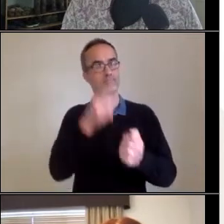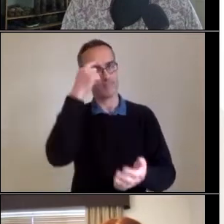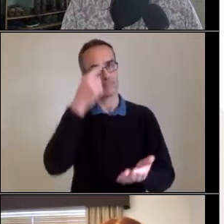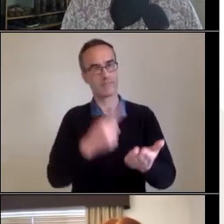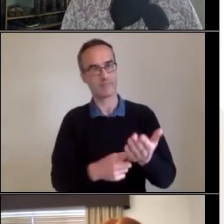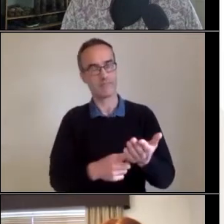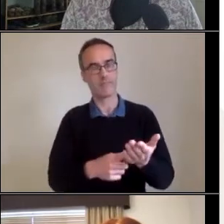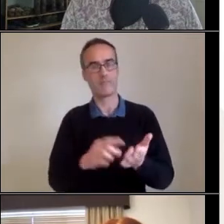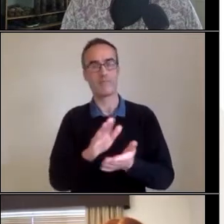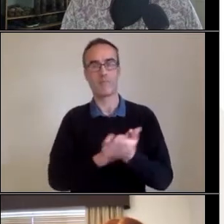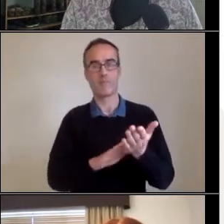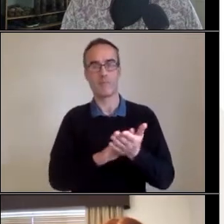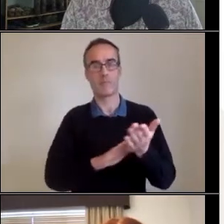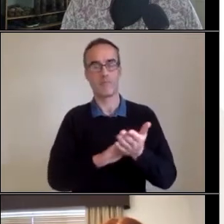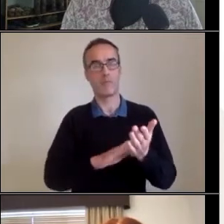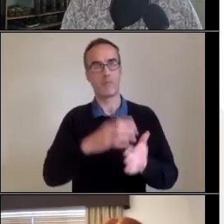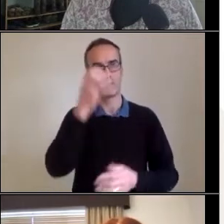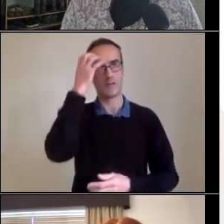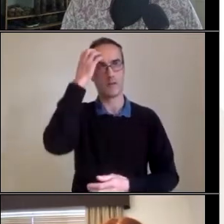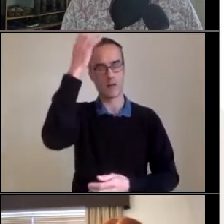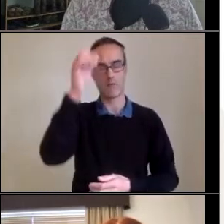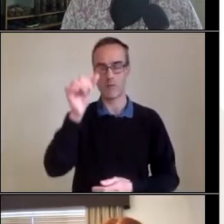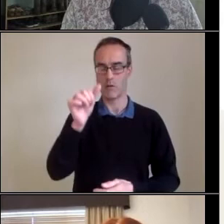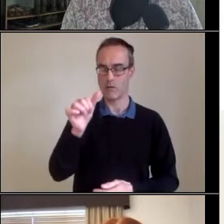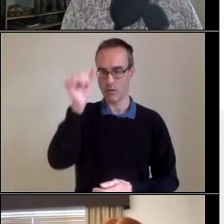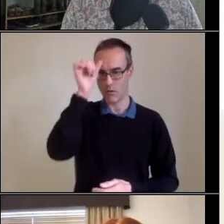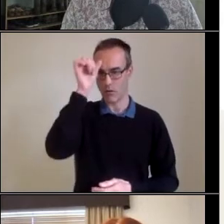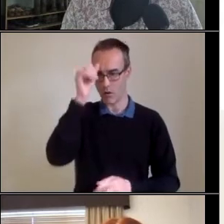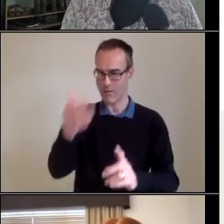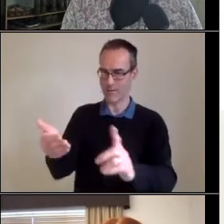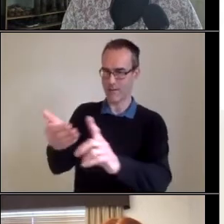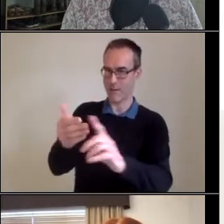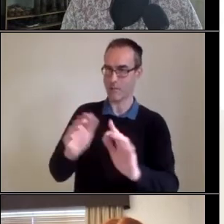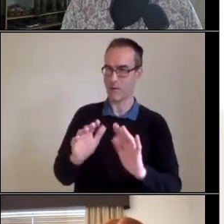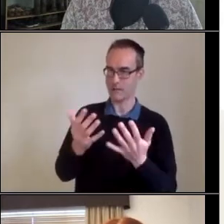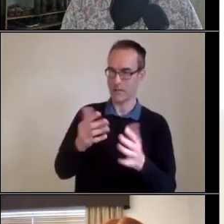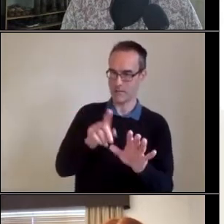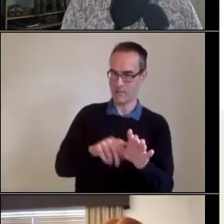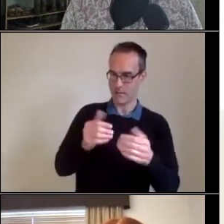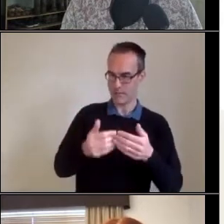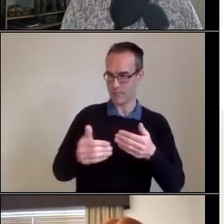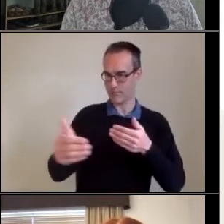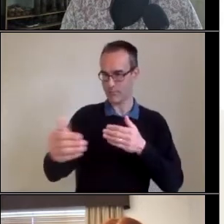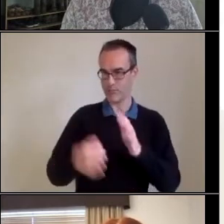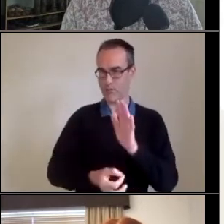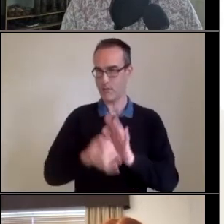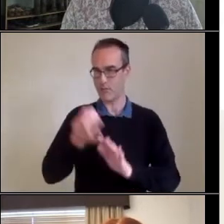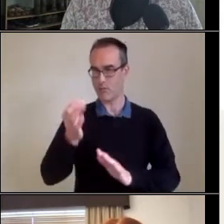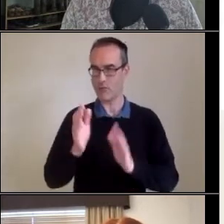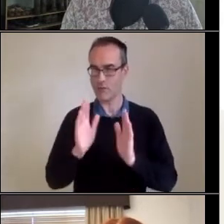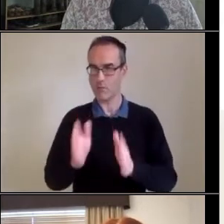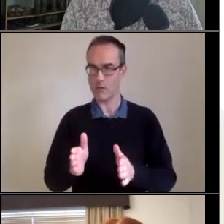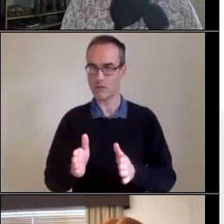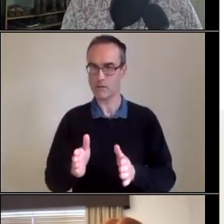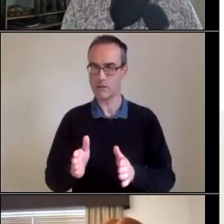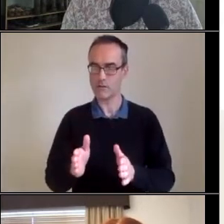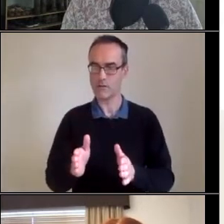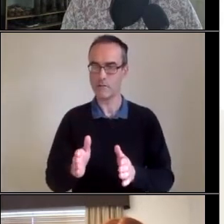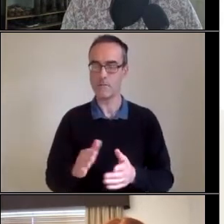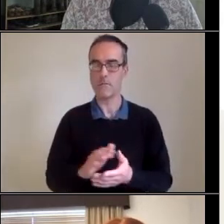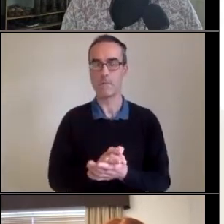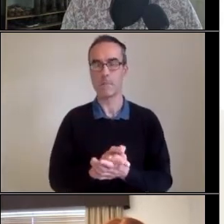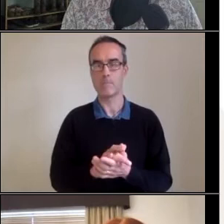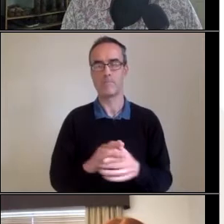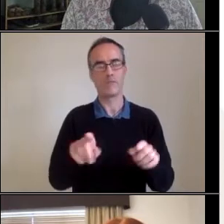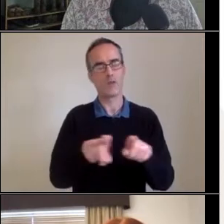support female scientists across the board, that when you apply for this grant or you apply for this, it will be